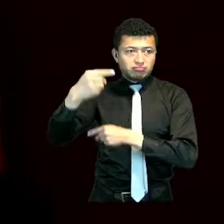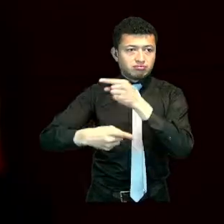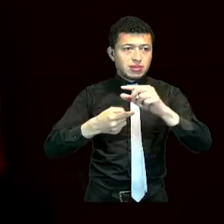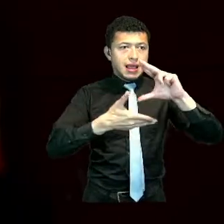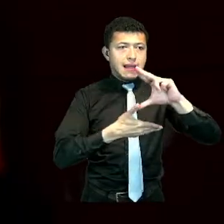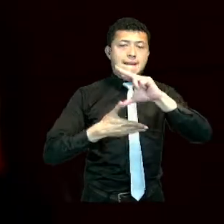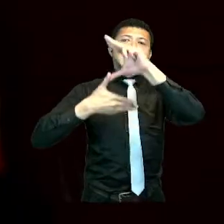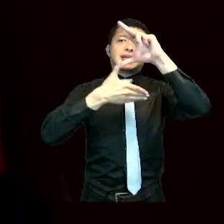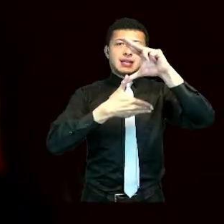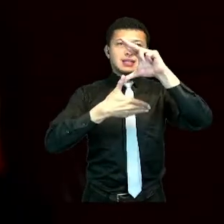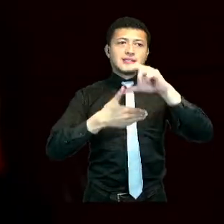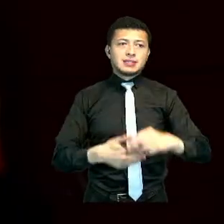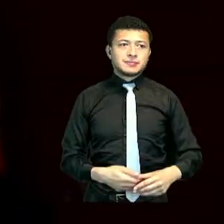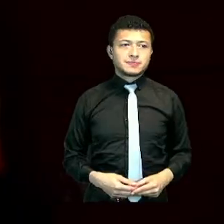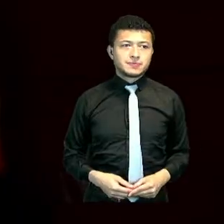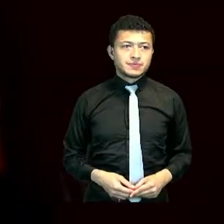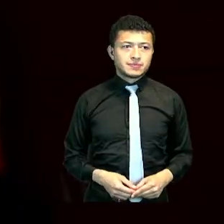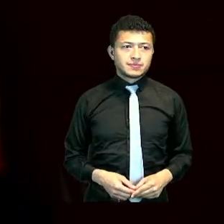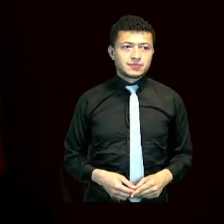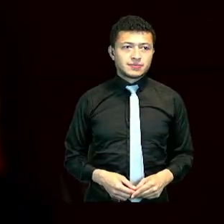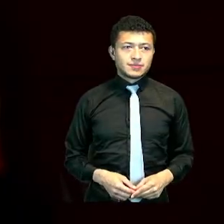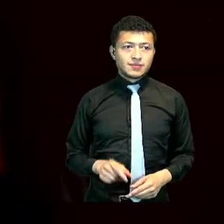Latin America.